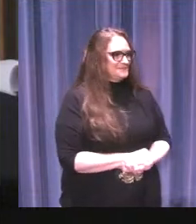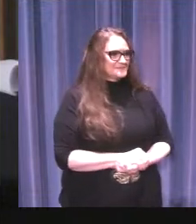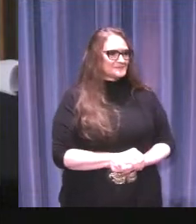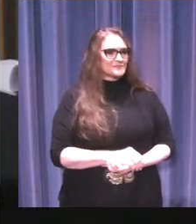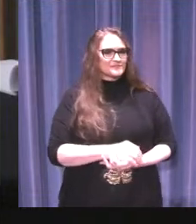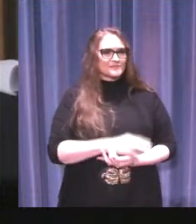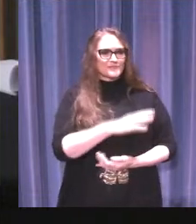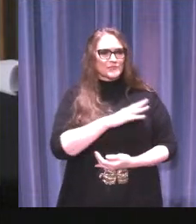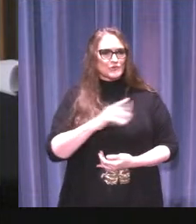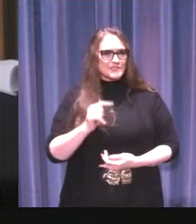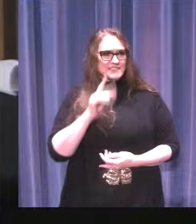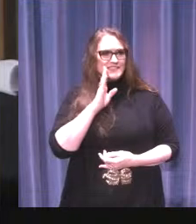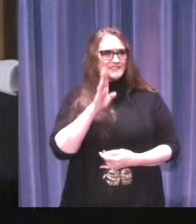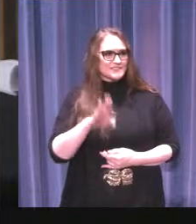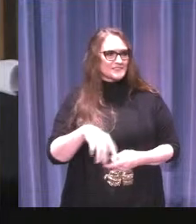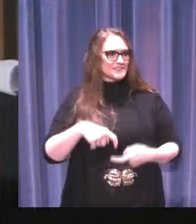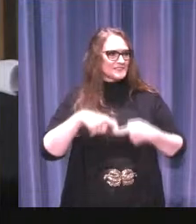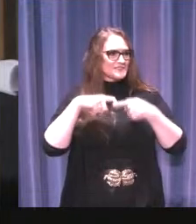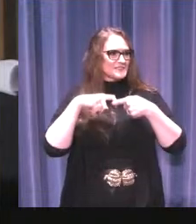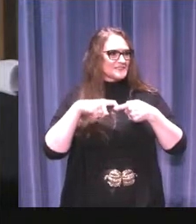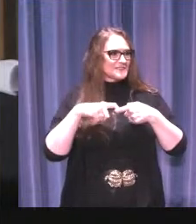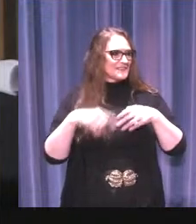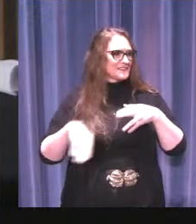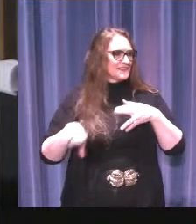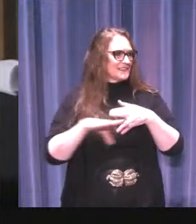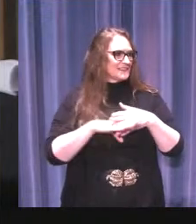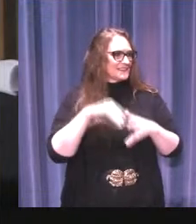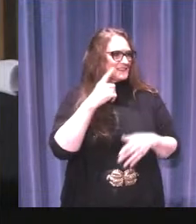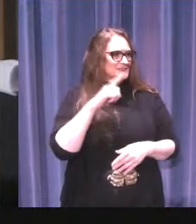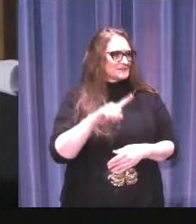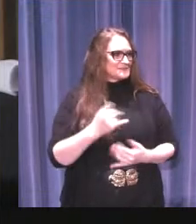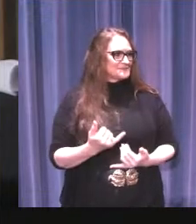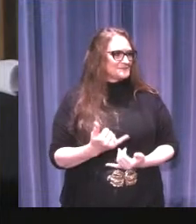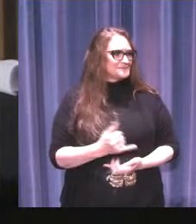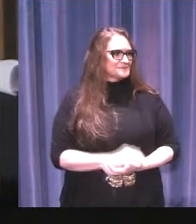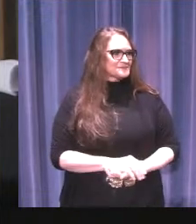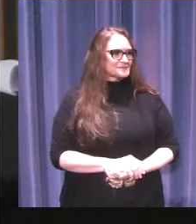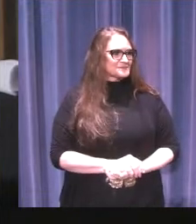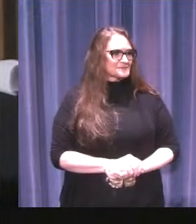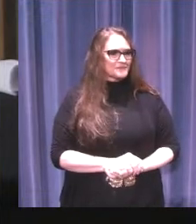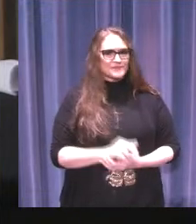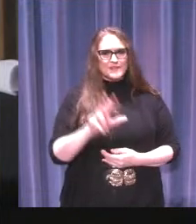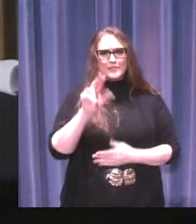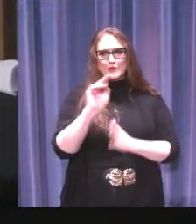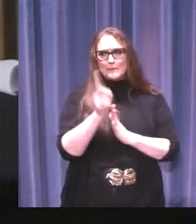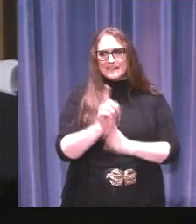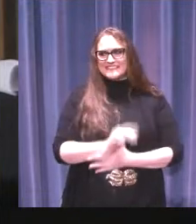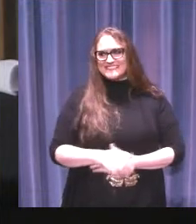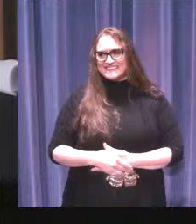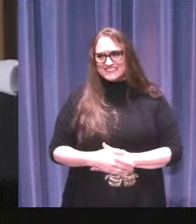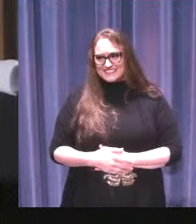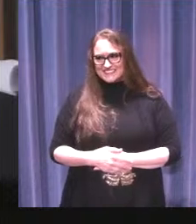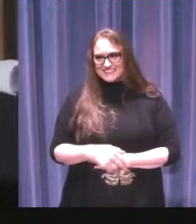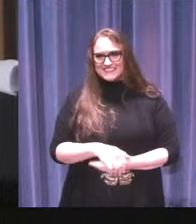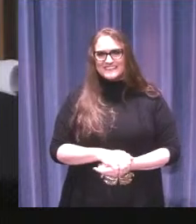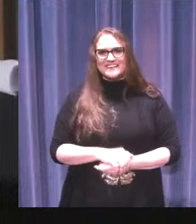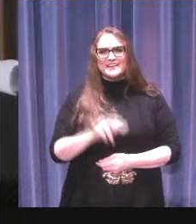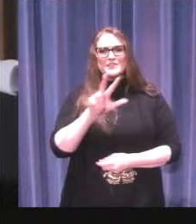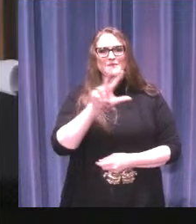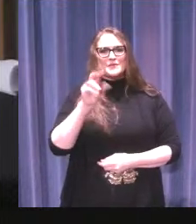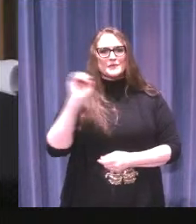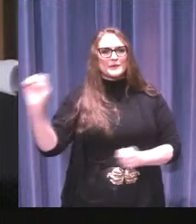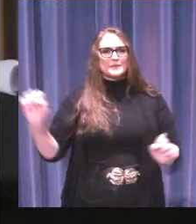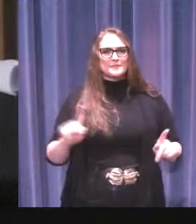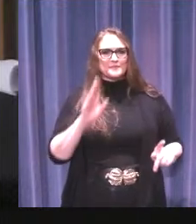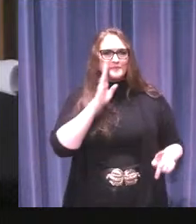Trustees, we will be at ease for a half hour. 3:30 we will reconvene.